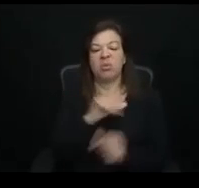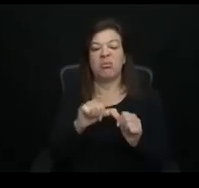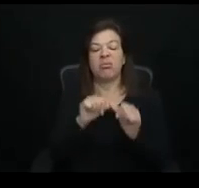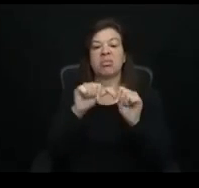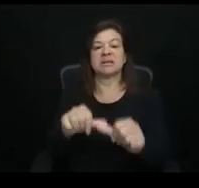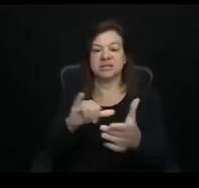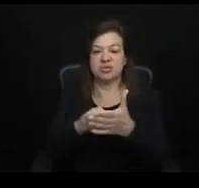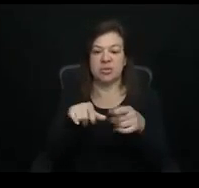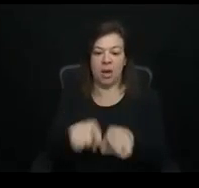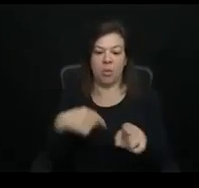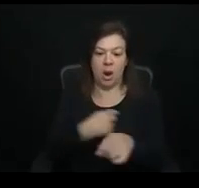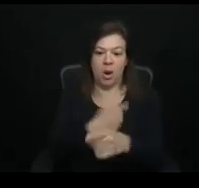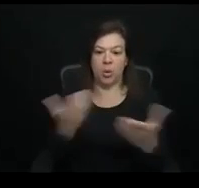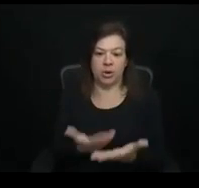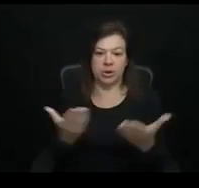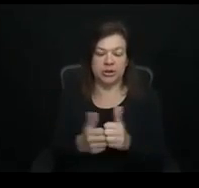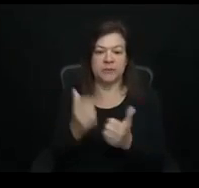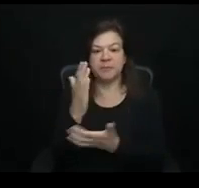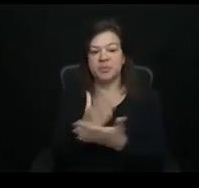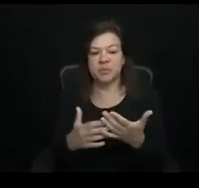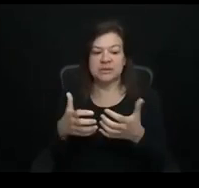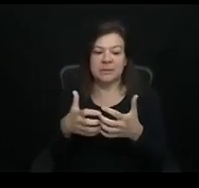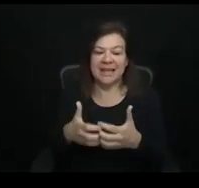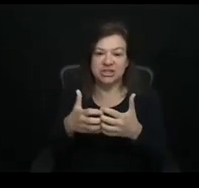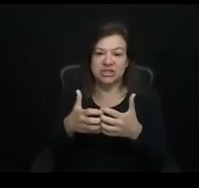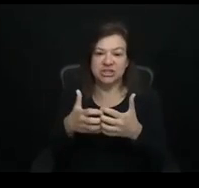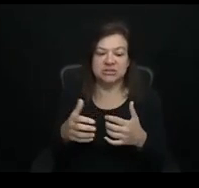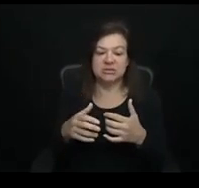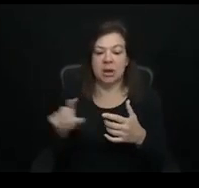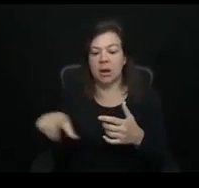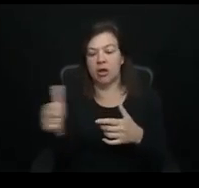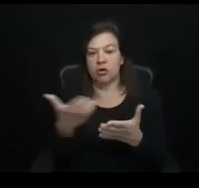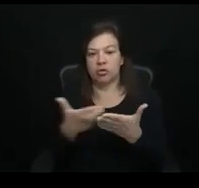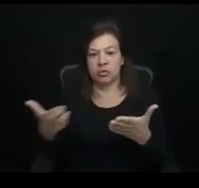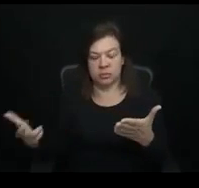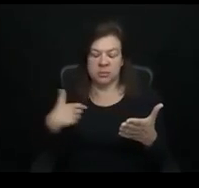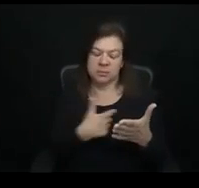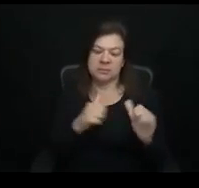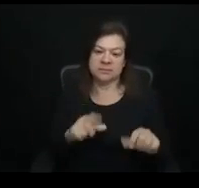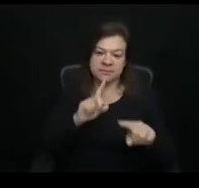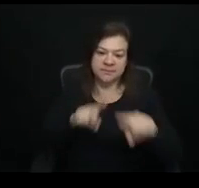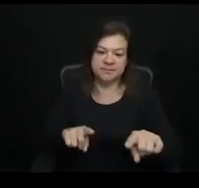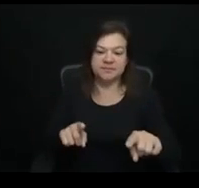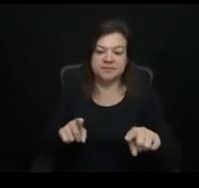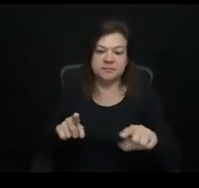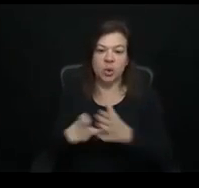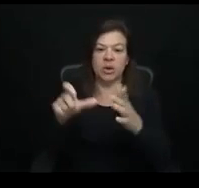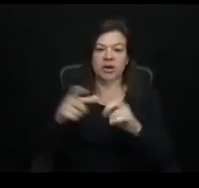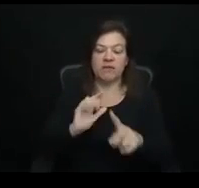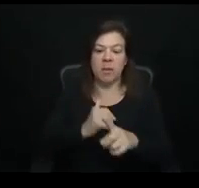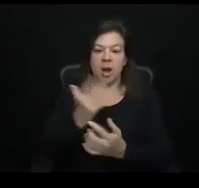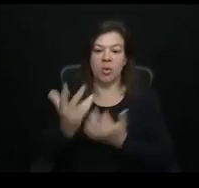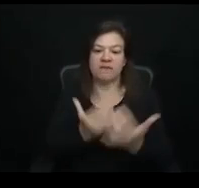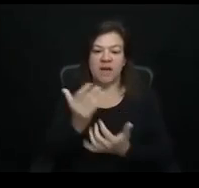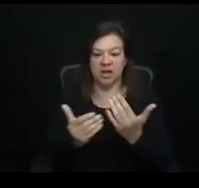here with some of the engine and other resources that we can respond quickly from our fire to go to